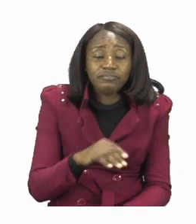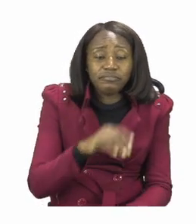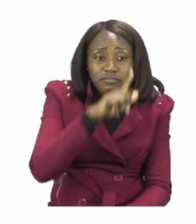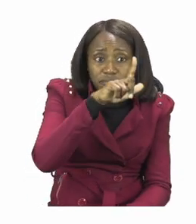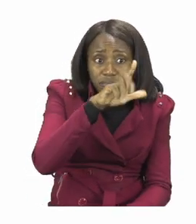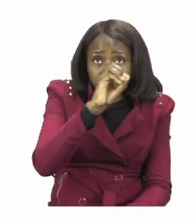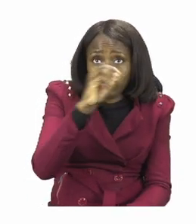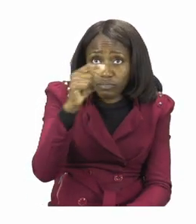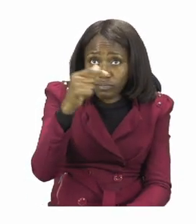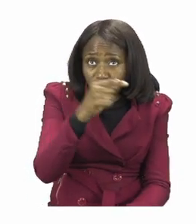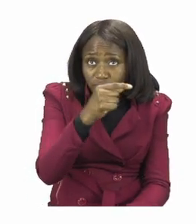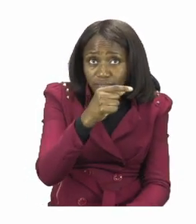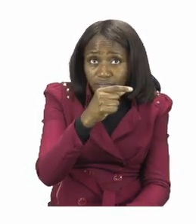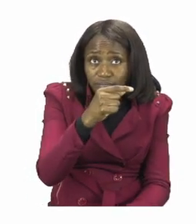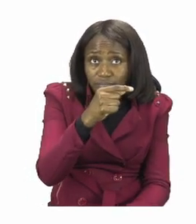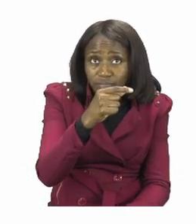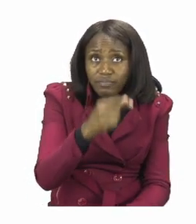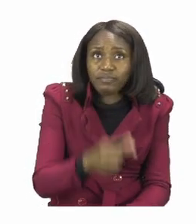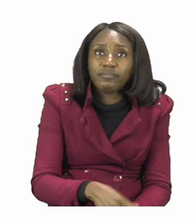Log,